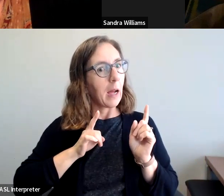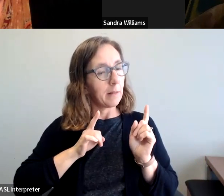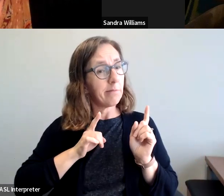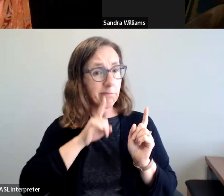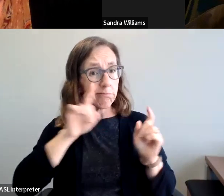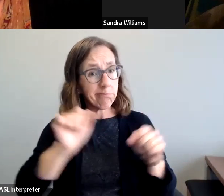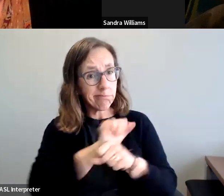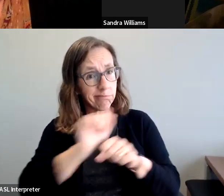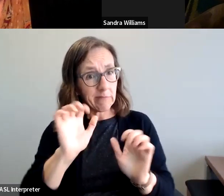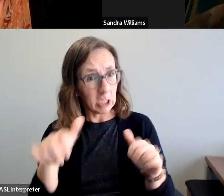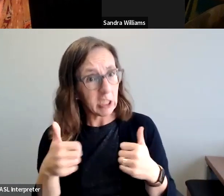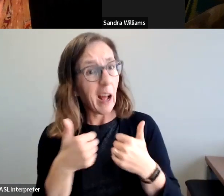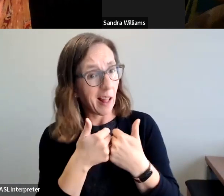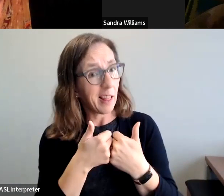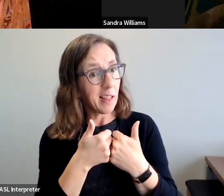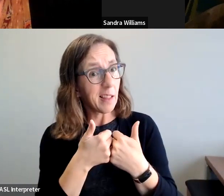challenging. It